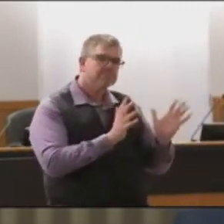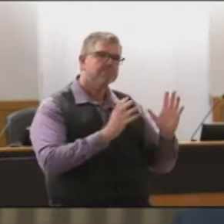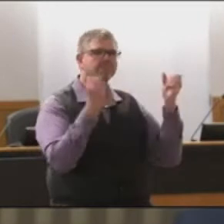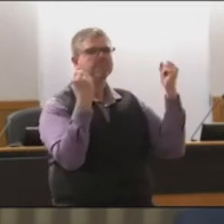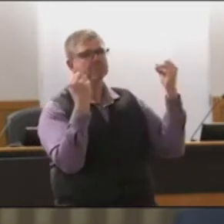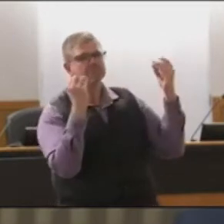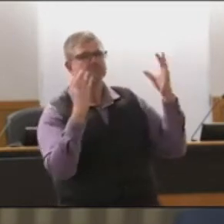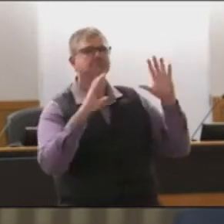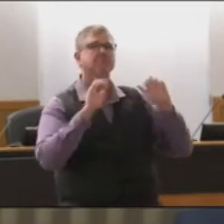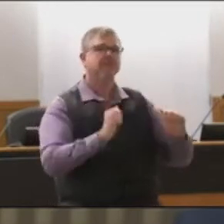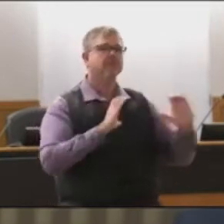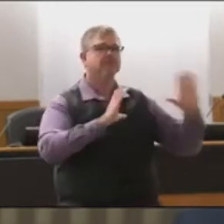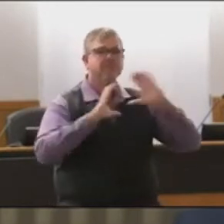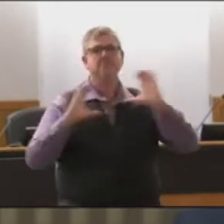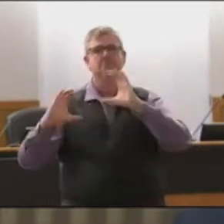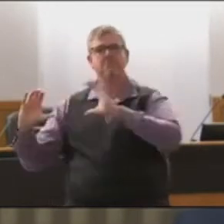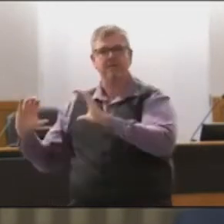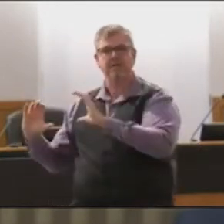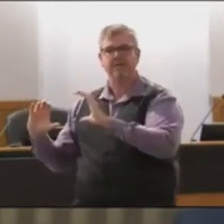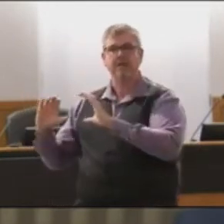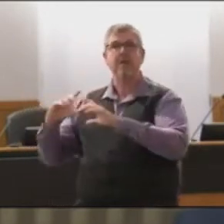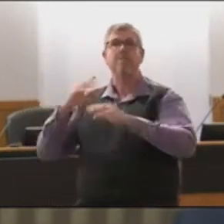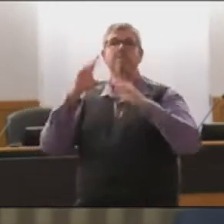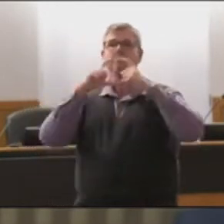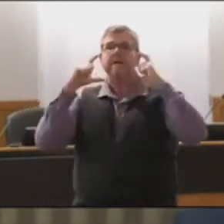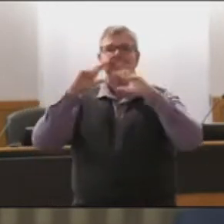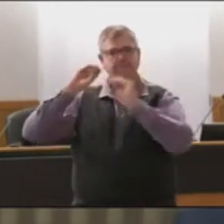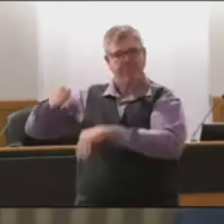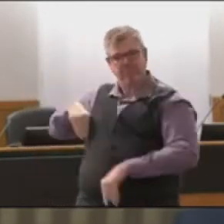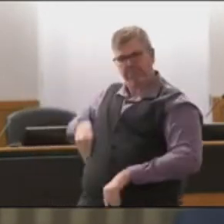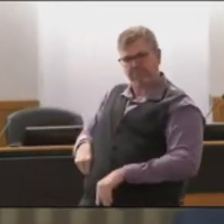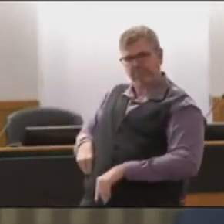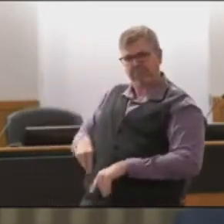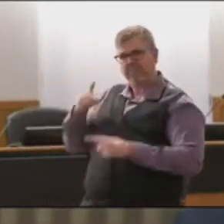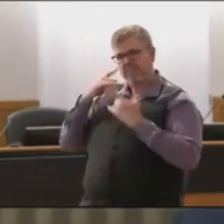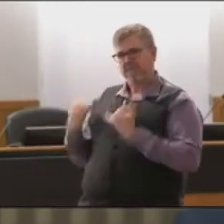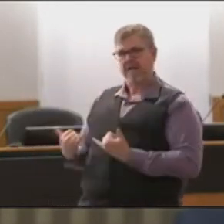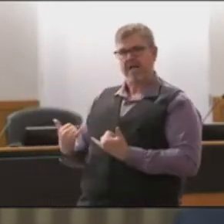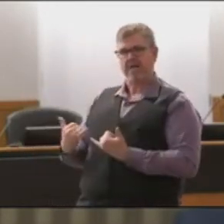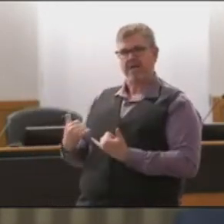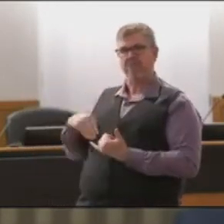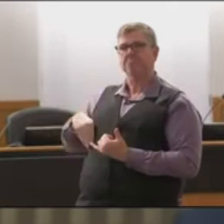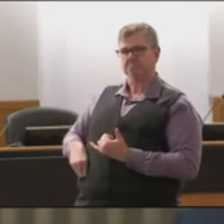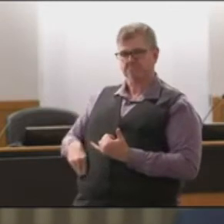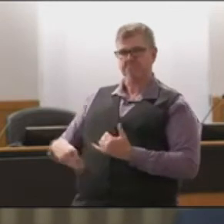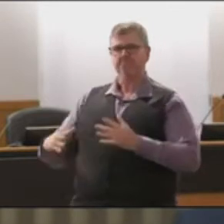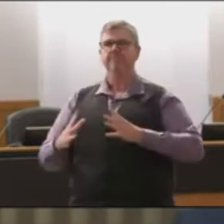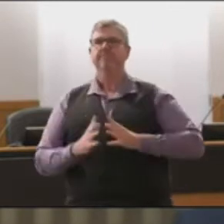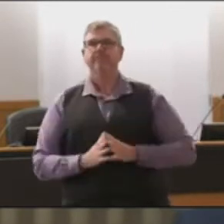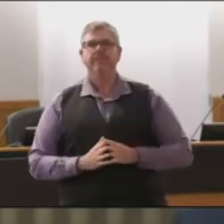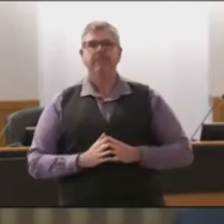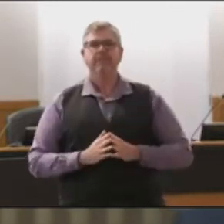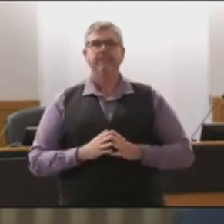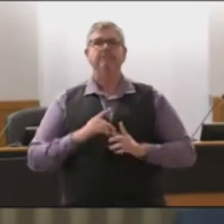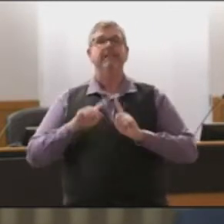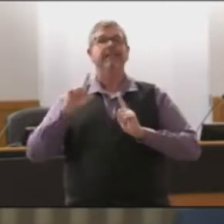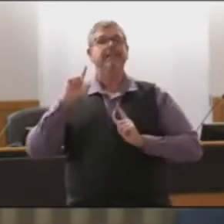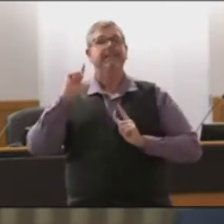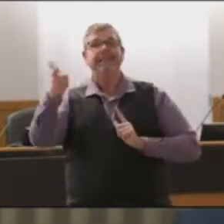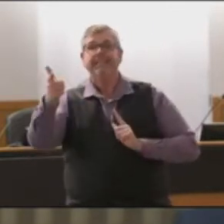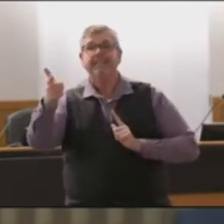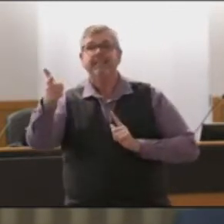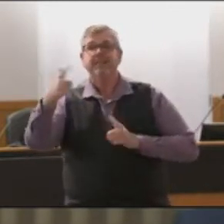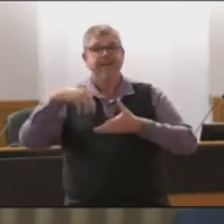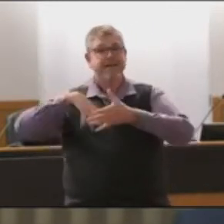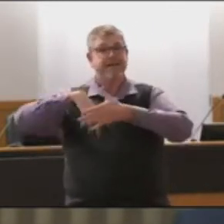to reduce the risk of, as we go about the things that we need to still do every day as we comply with the shelter-in-place order,